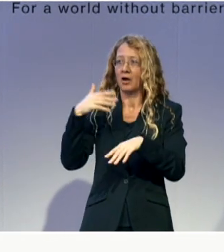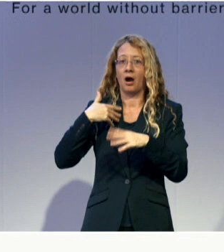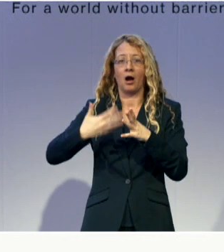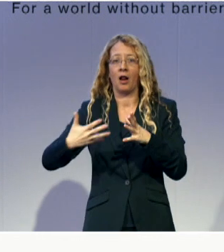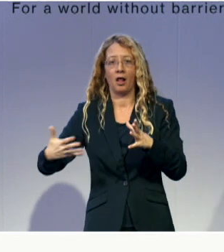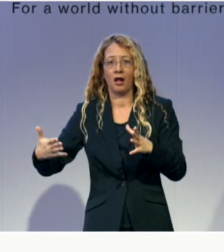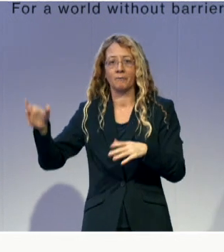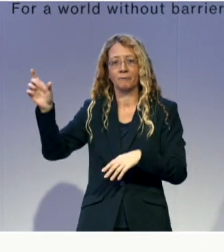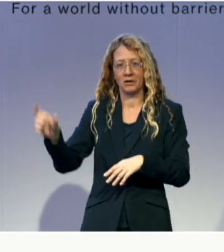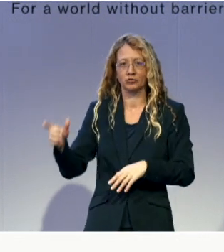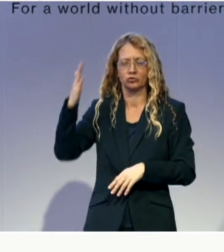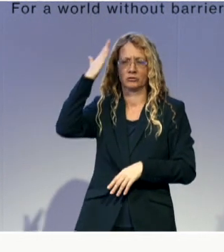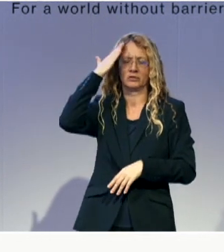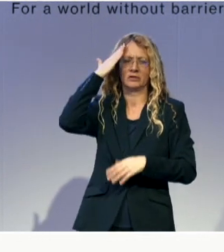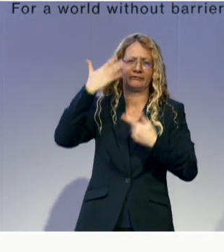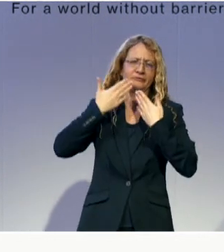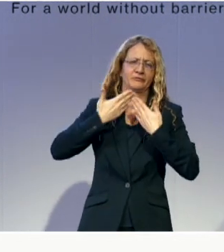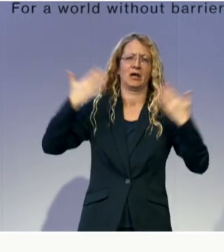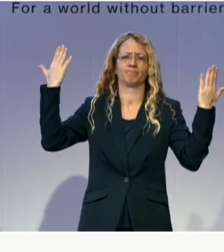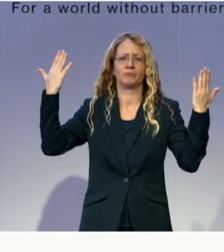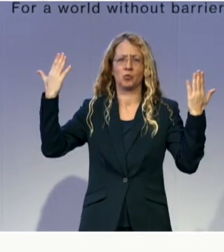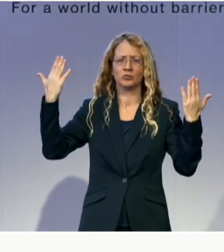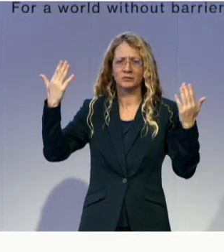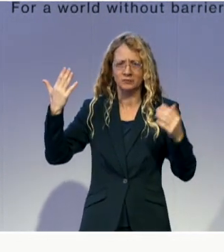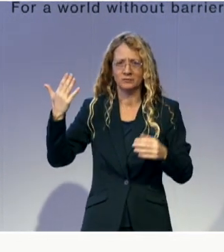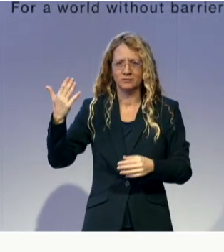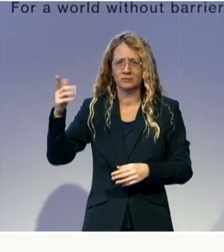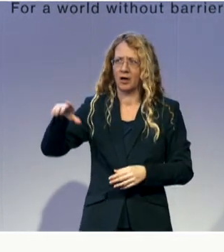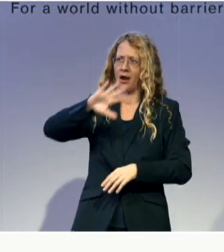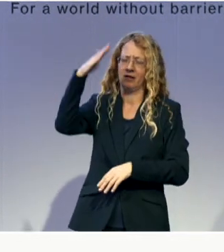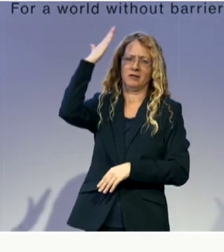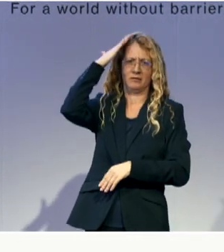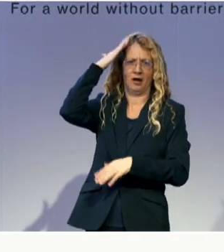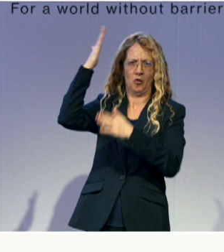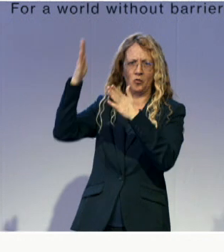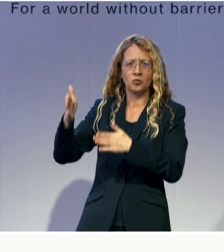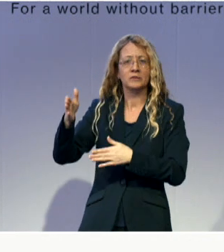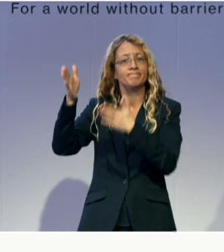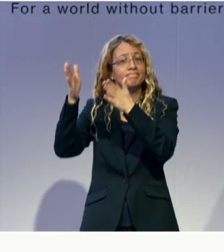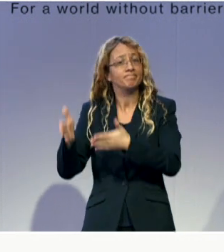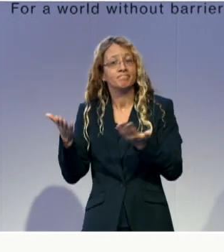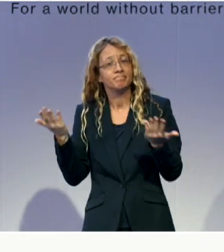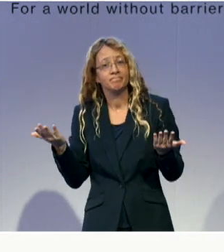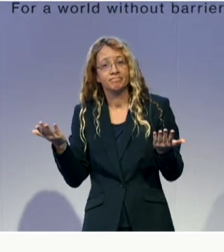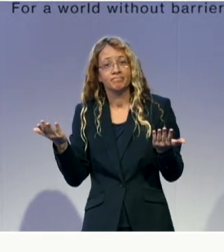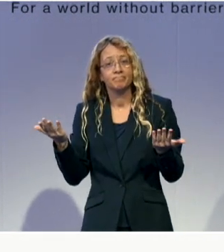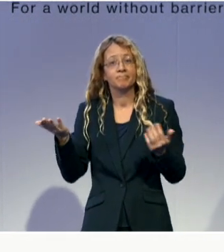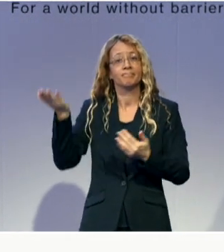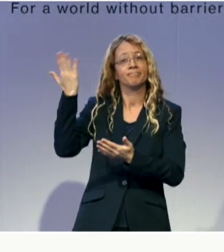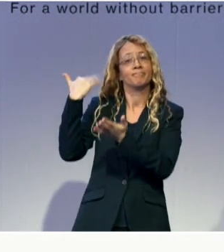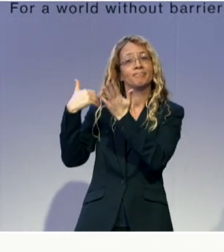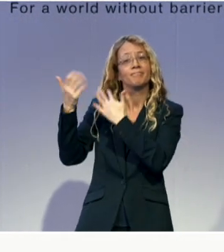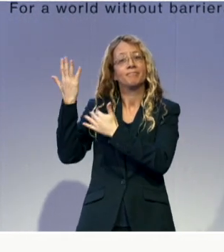is absolutely a legend. He has given his leadership and his